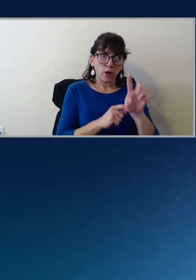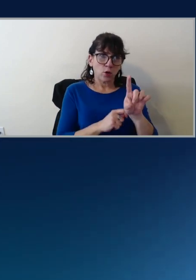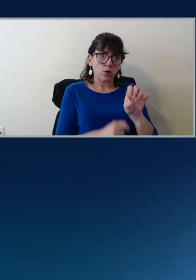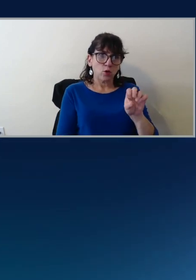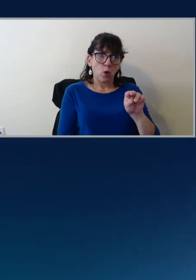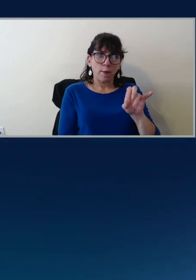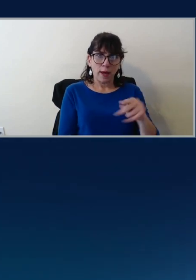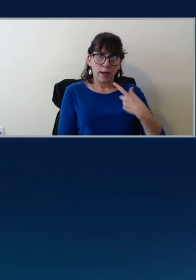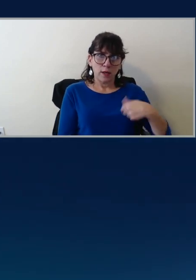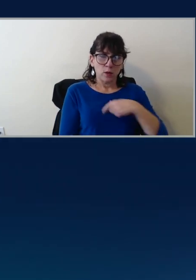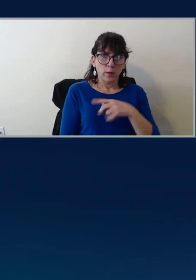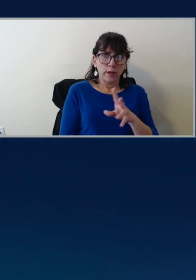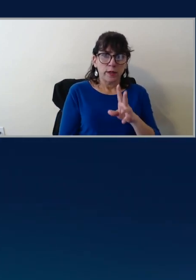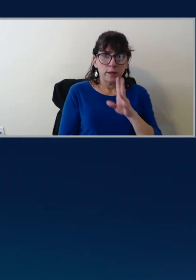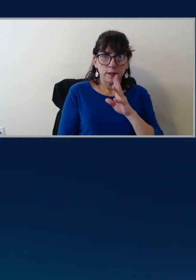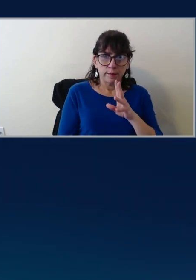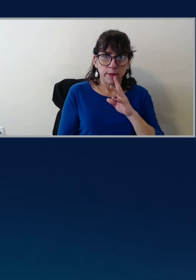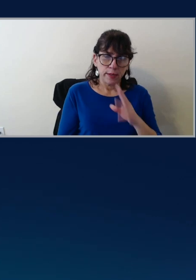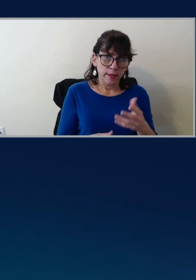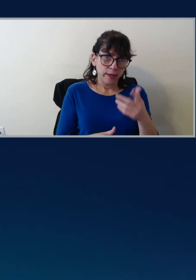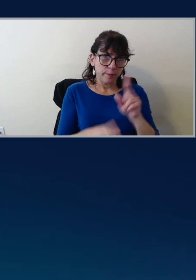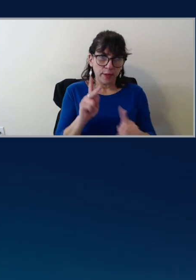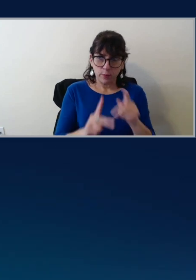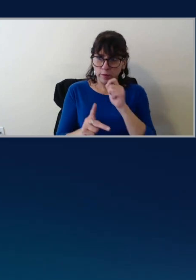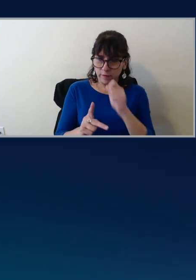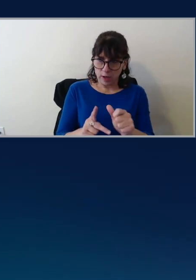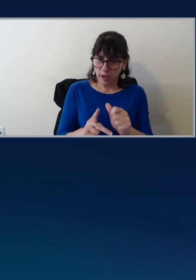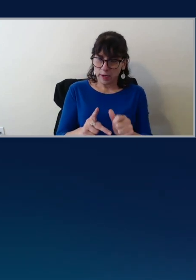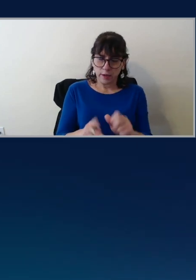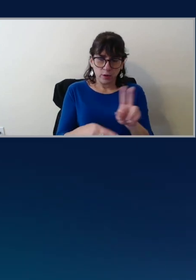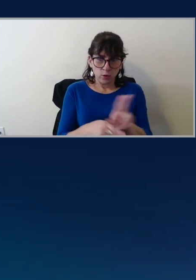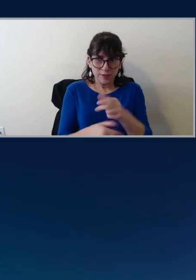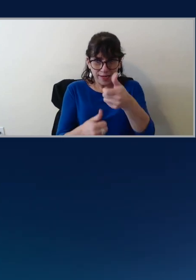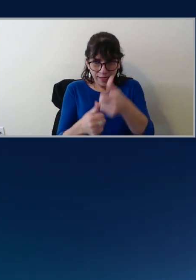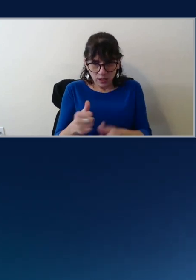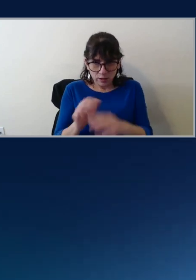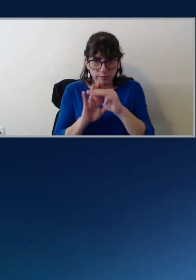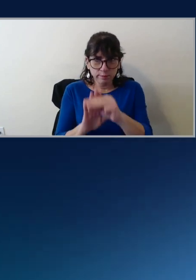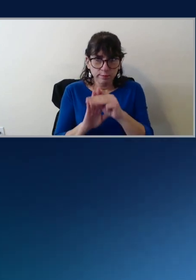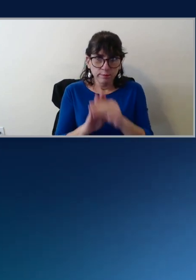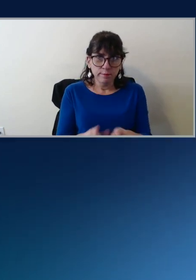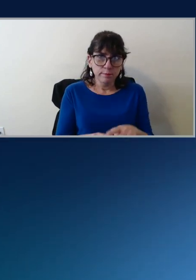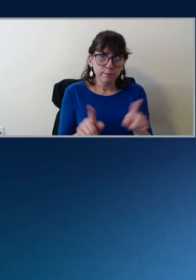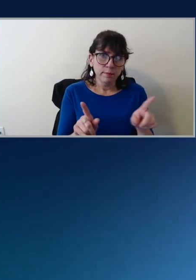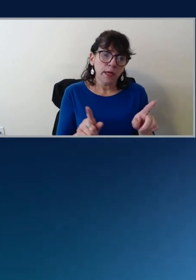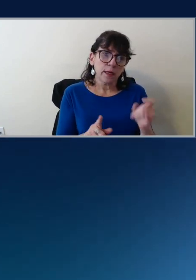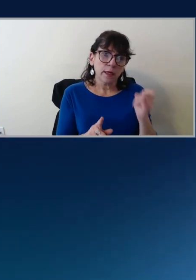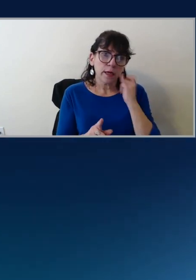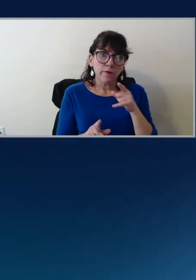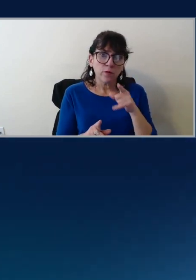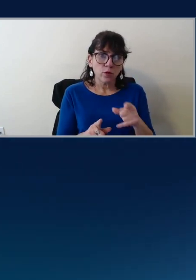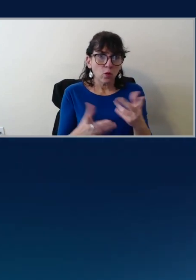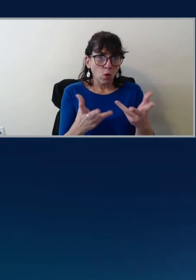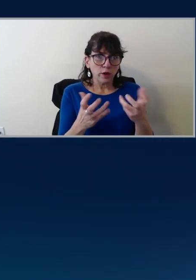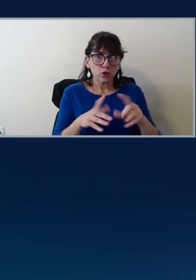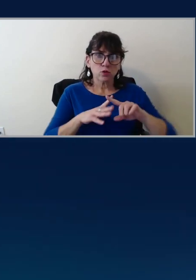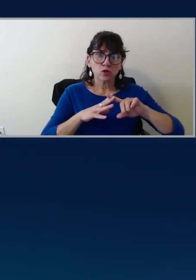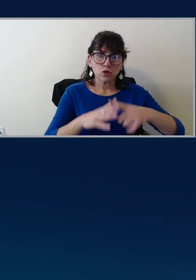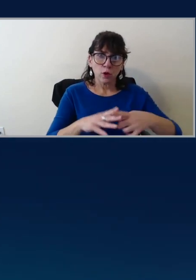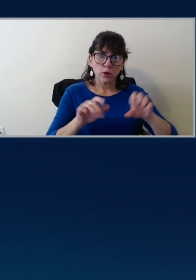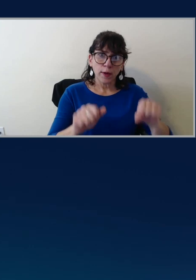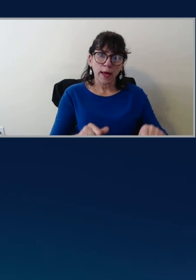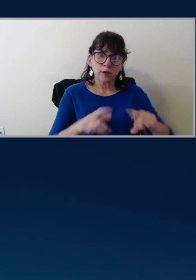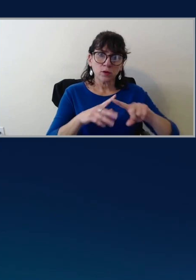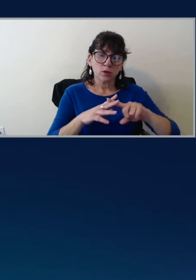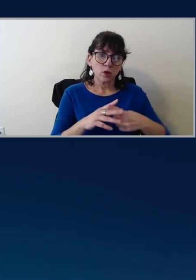not fundamentally tested all the models for their use case, but I personally feel if you are looking to get started, you can start